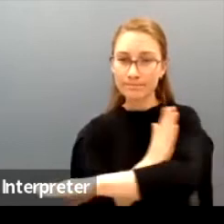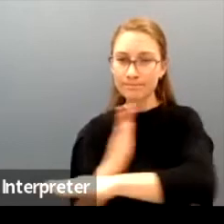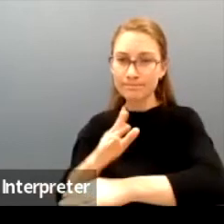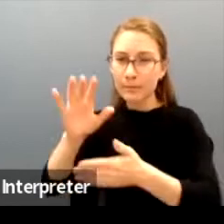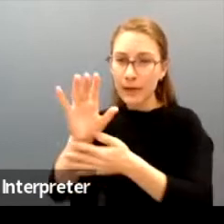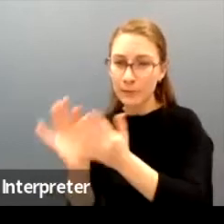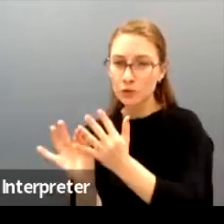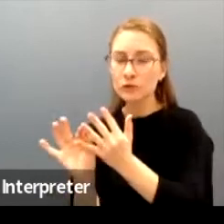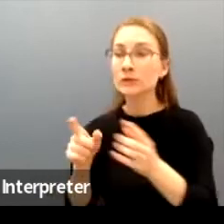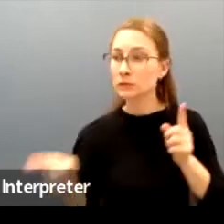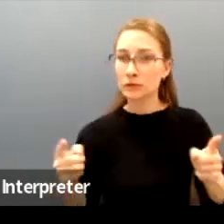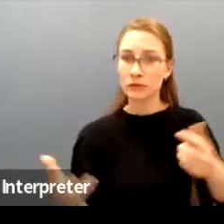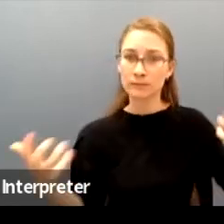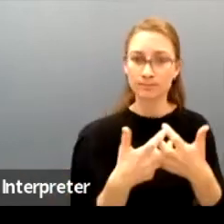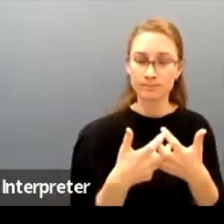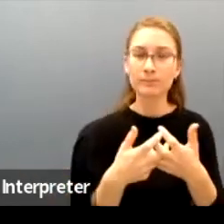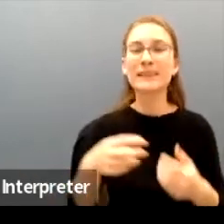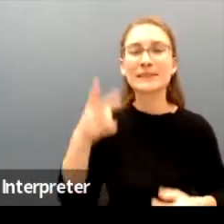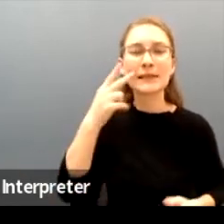I communicate using this specific device?